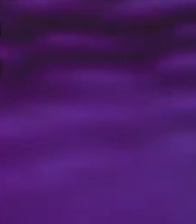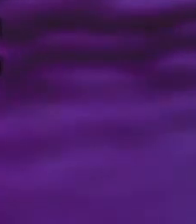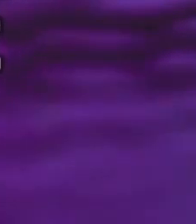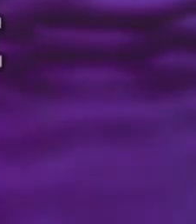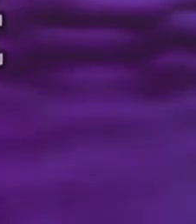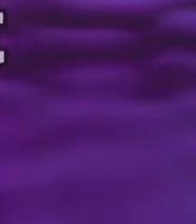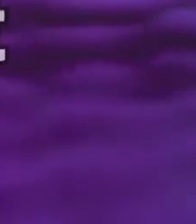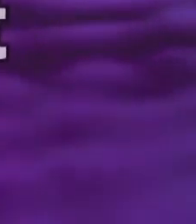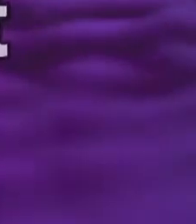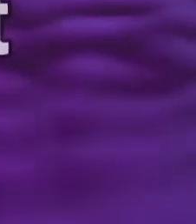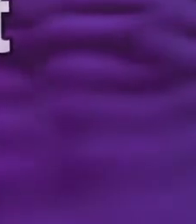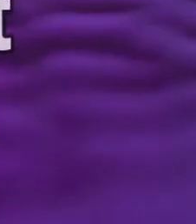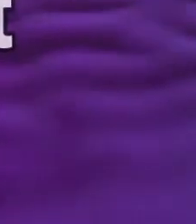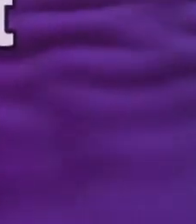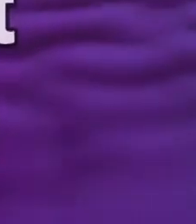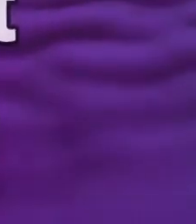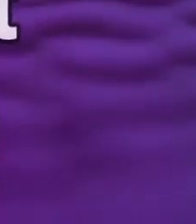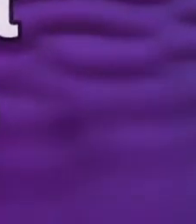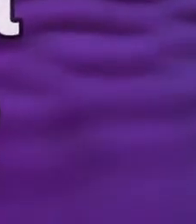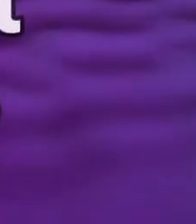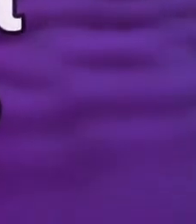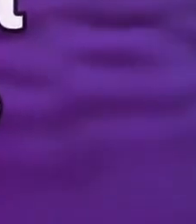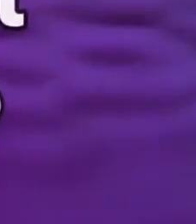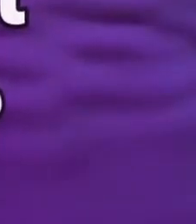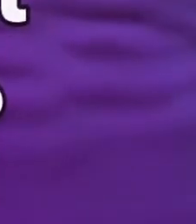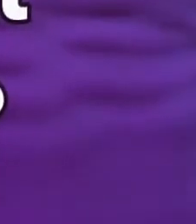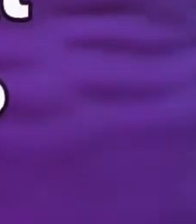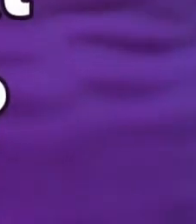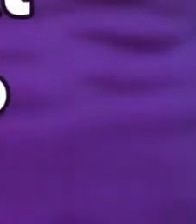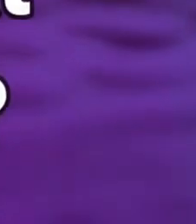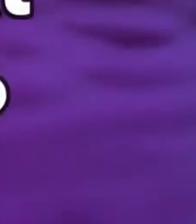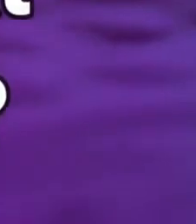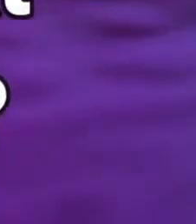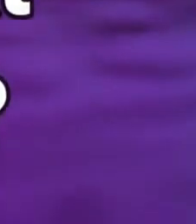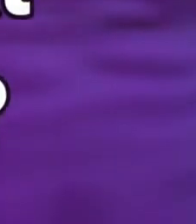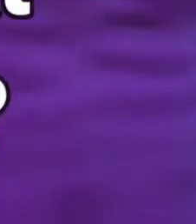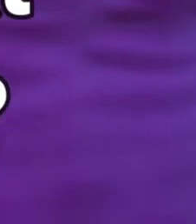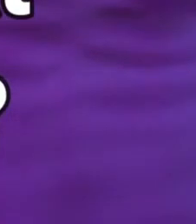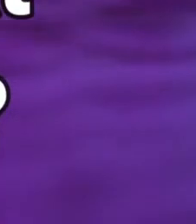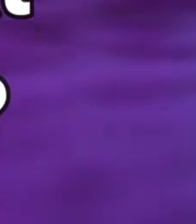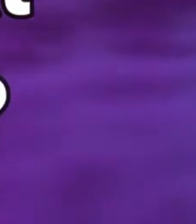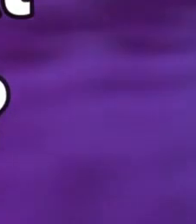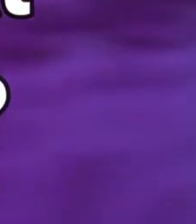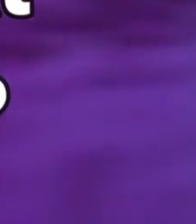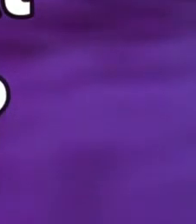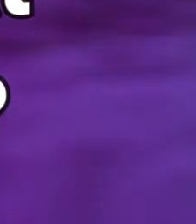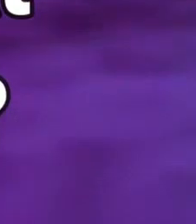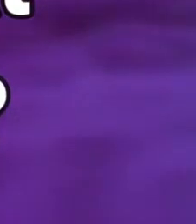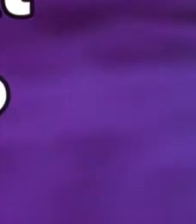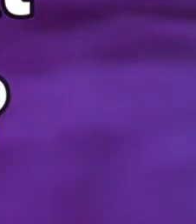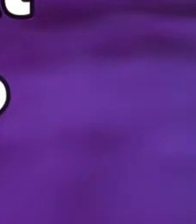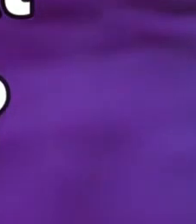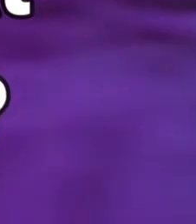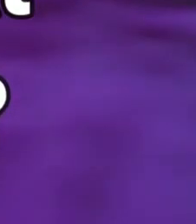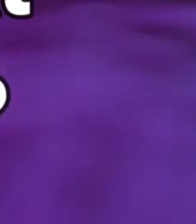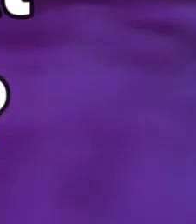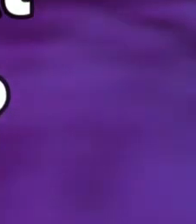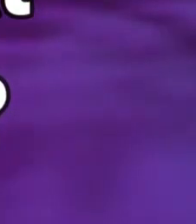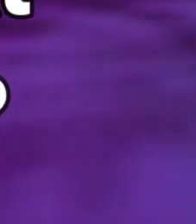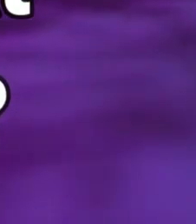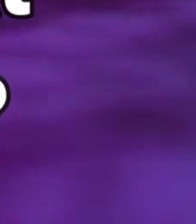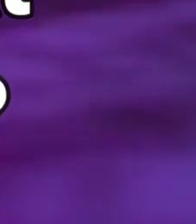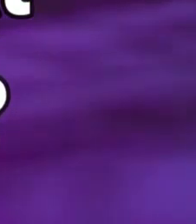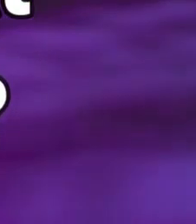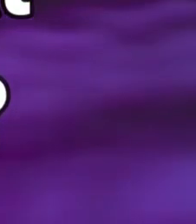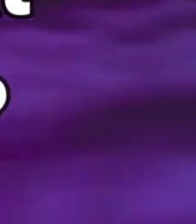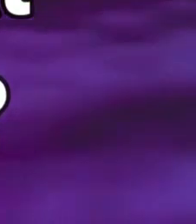who will be the next? Who will be the next?